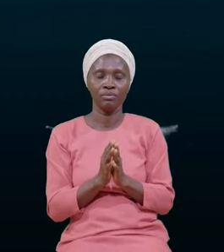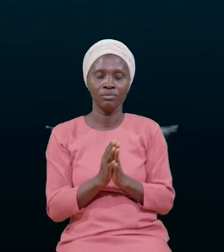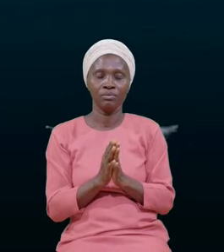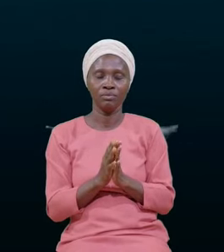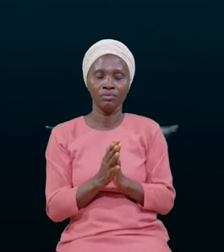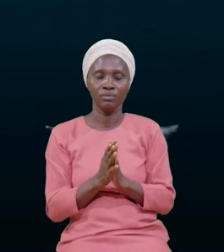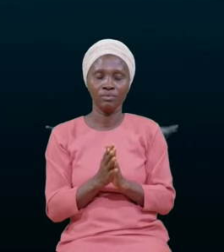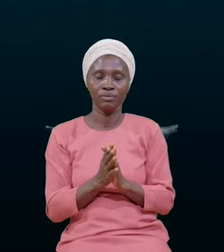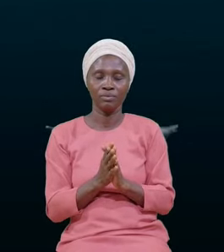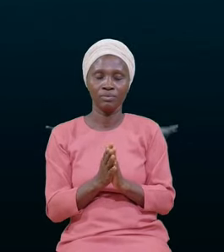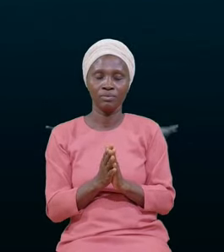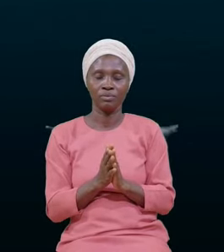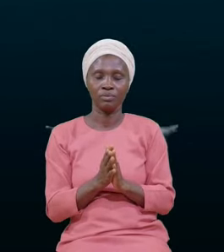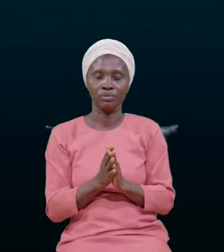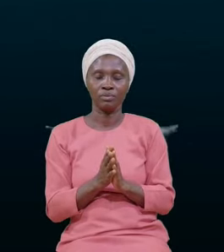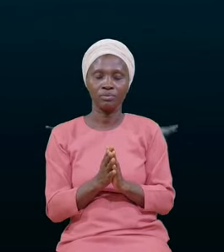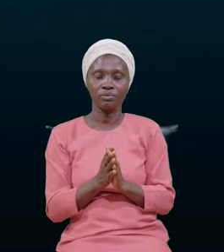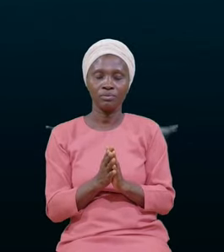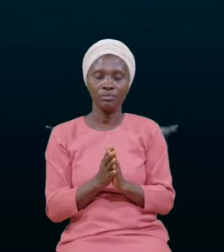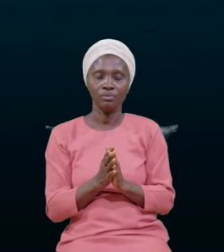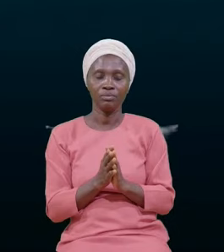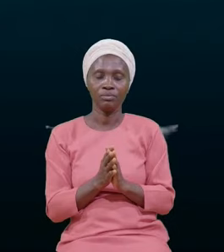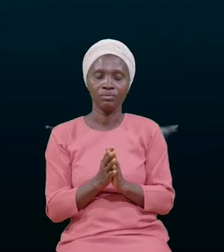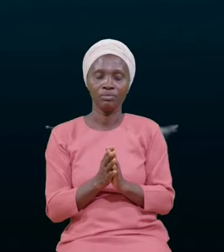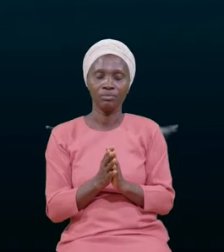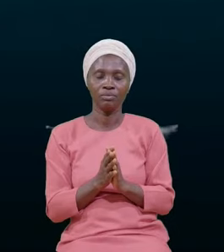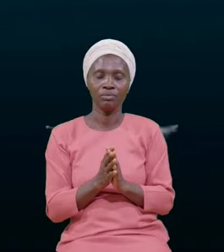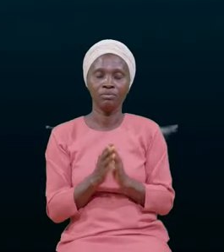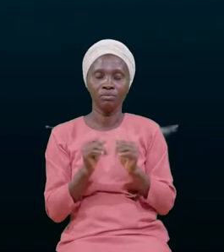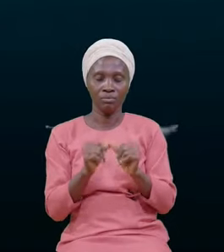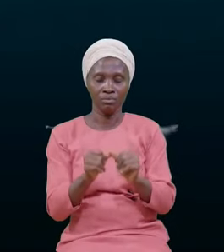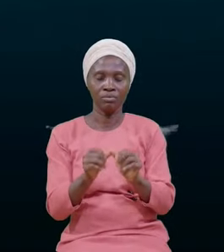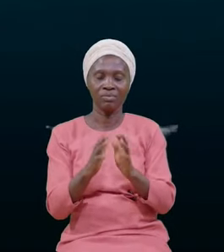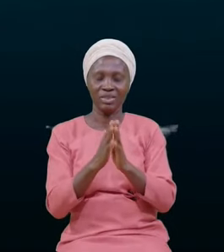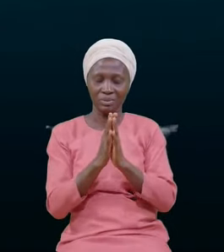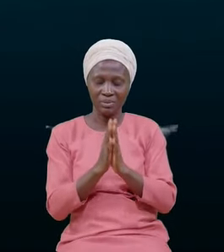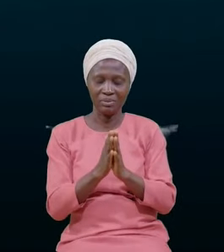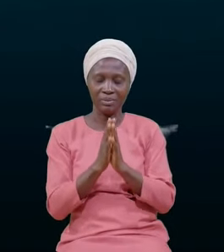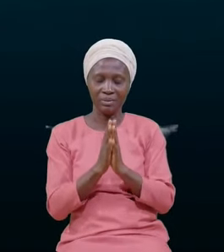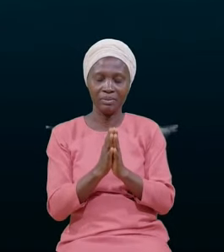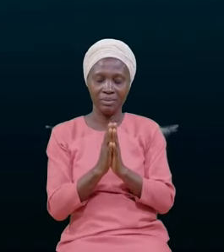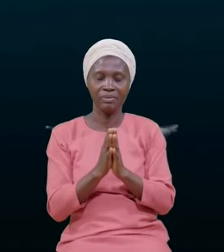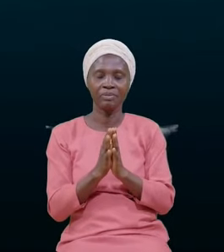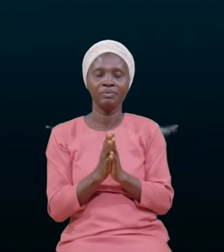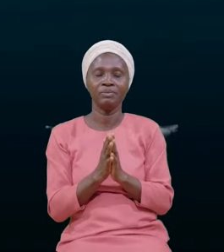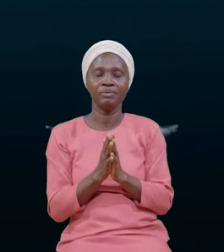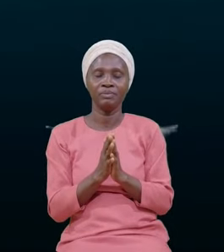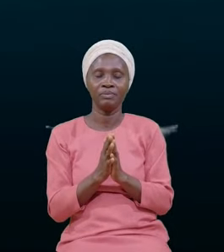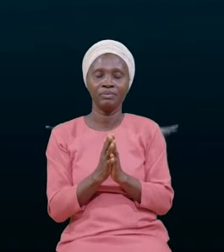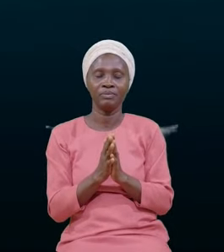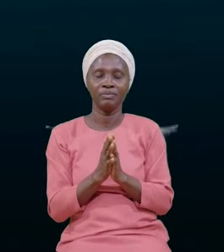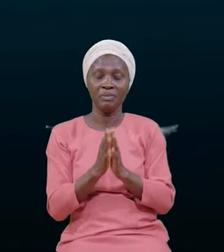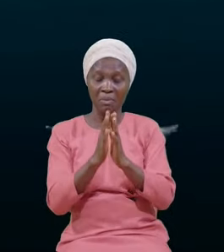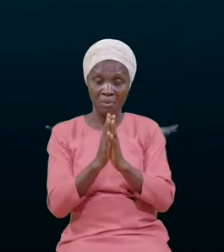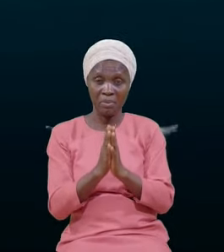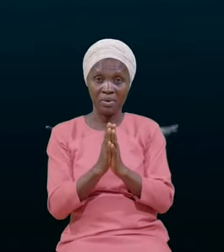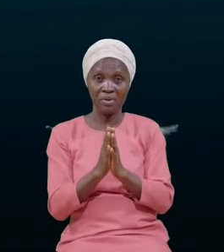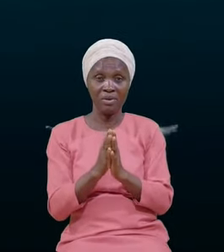pray let's pray let's pray let's pray commit the program of this morning